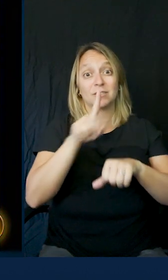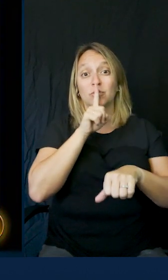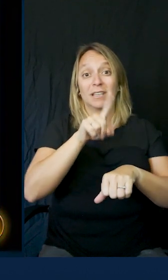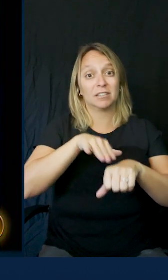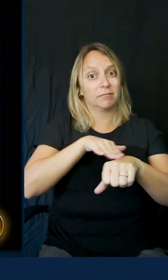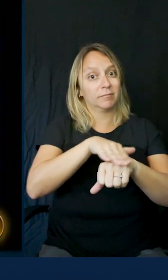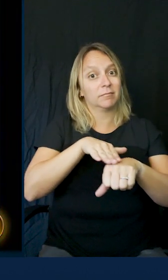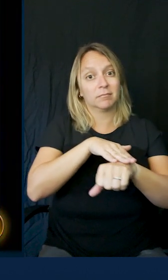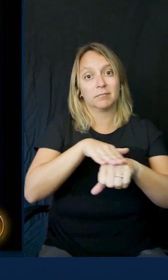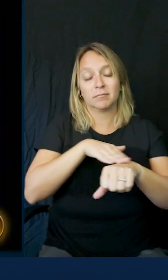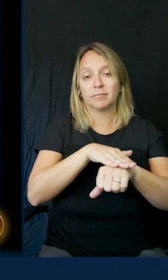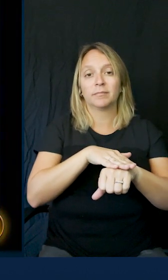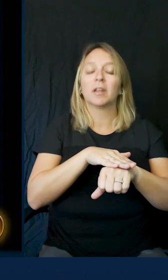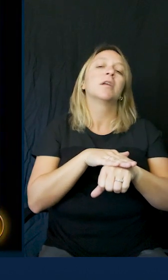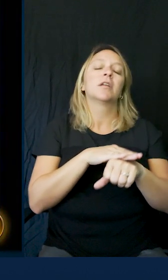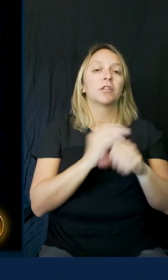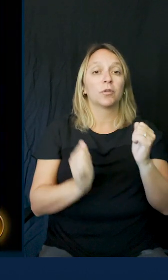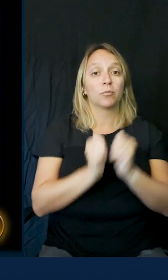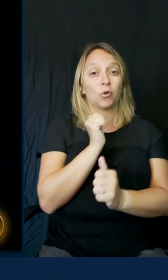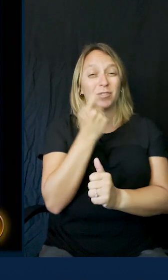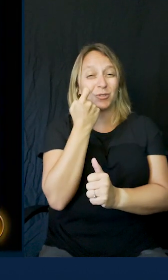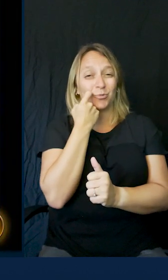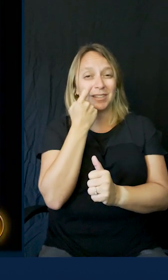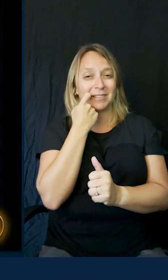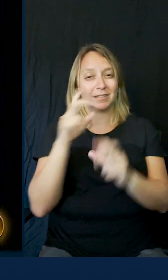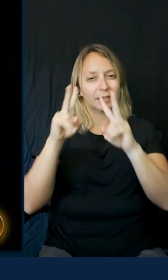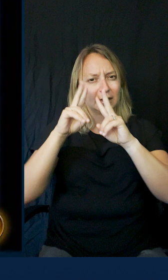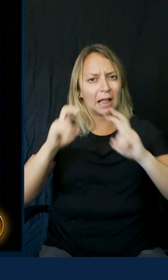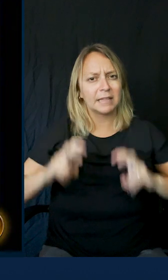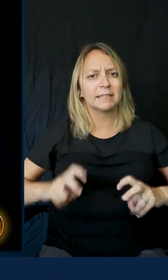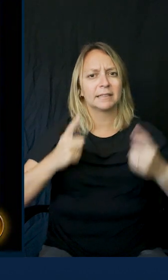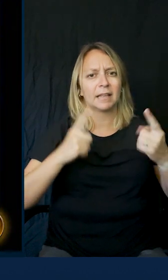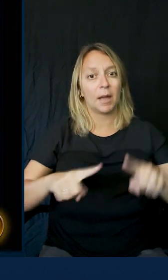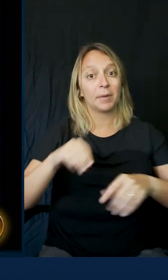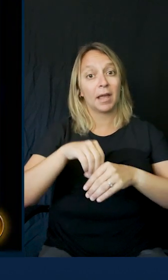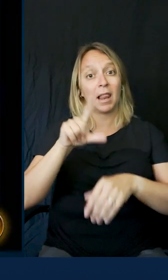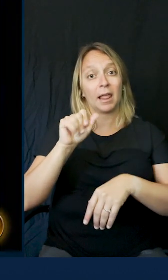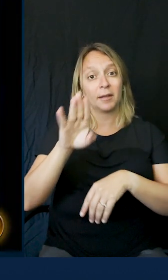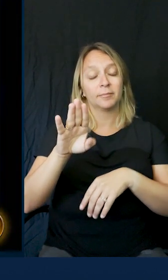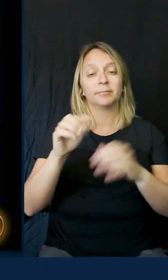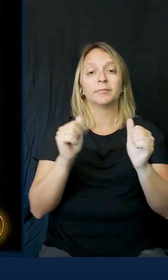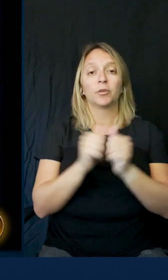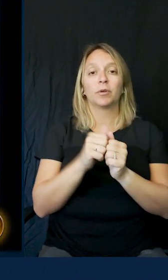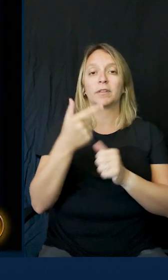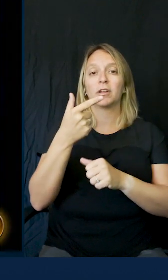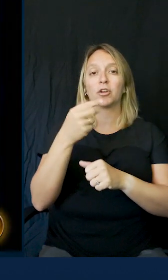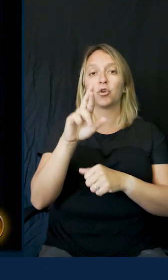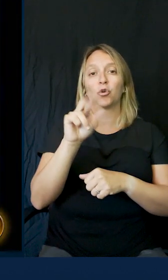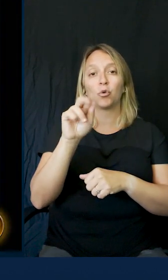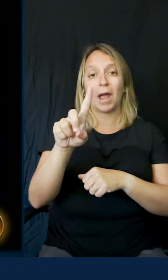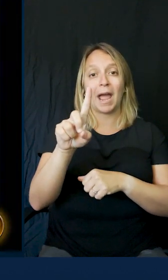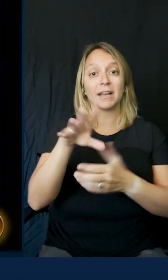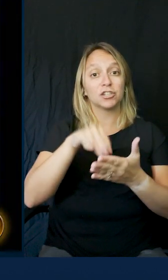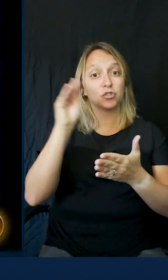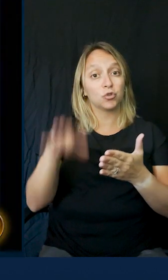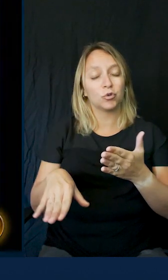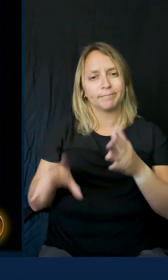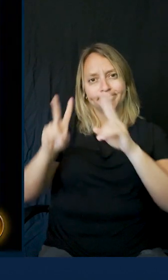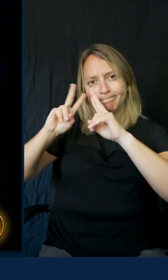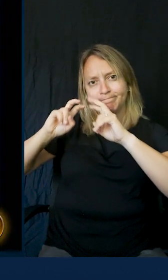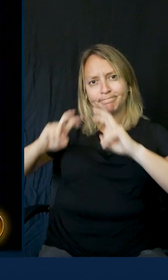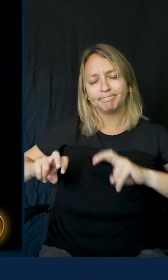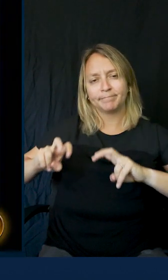surface. The newest analysis that's being done in our lab with Dr. Sam Wasser's grad student, Will Sano, is looking at